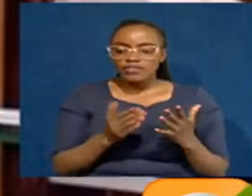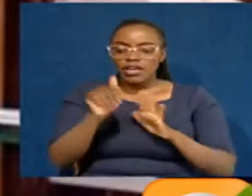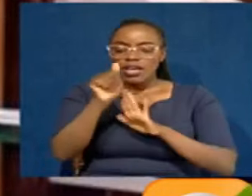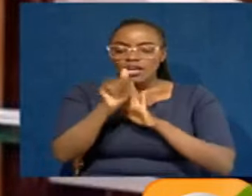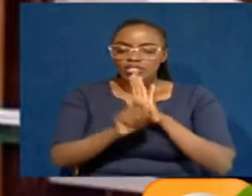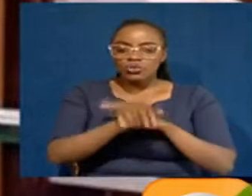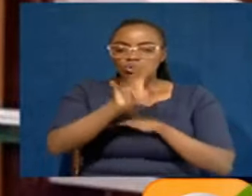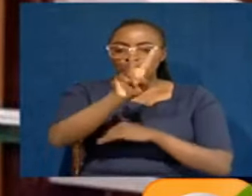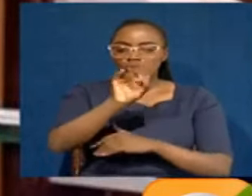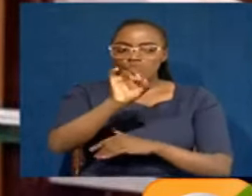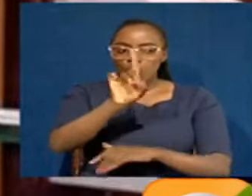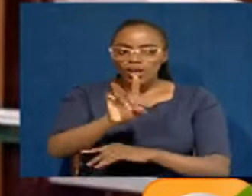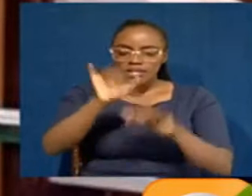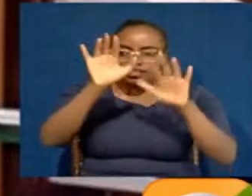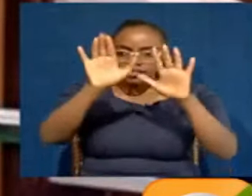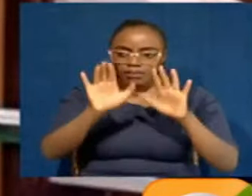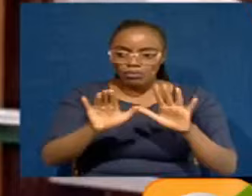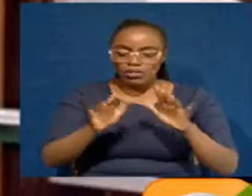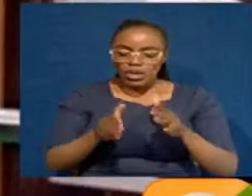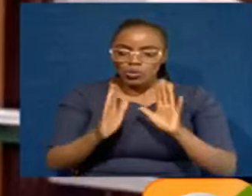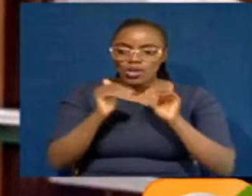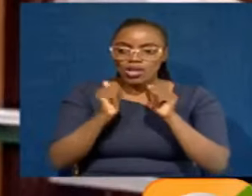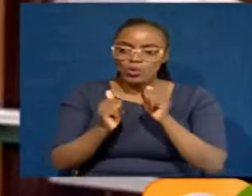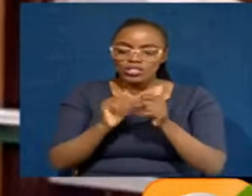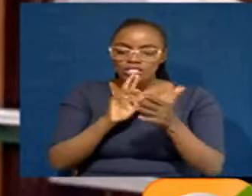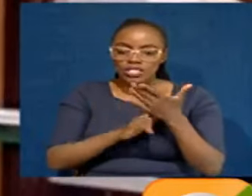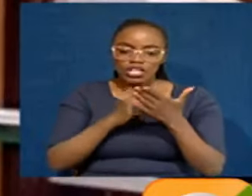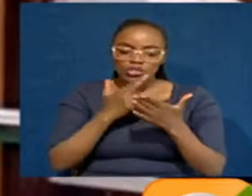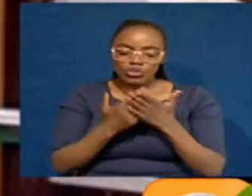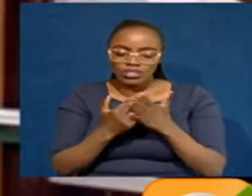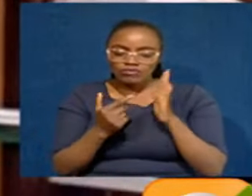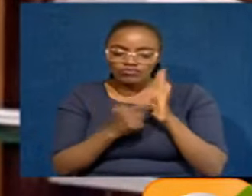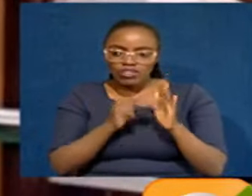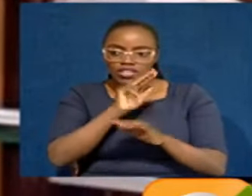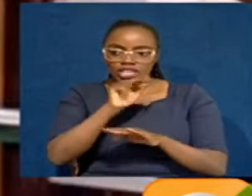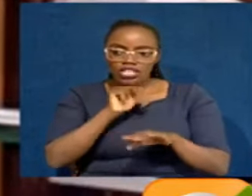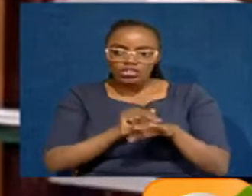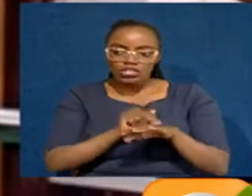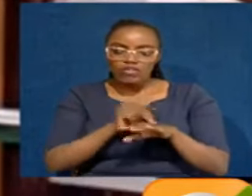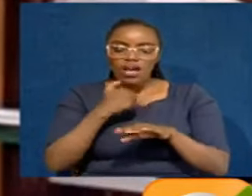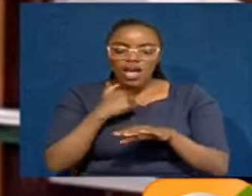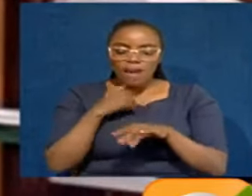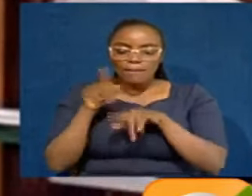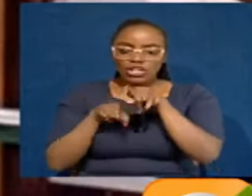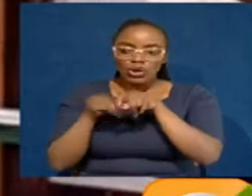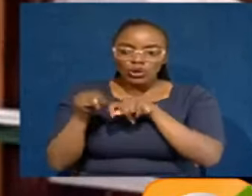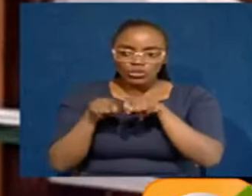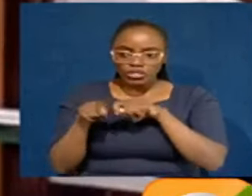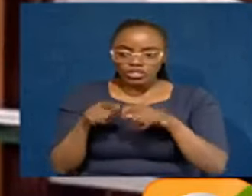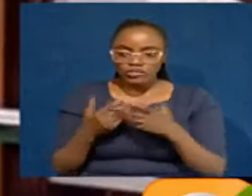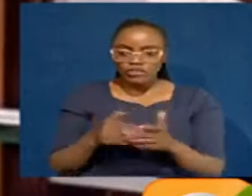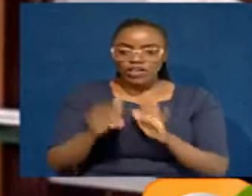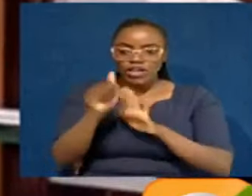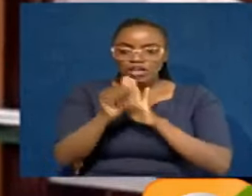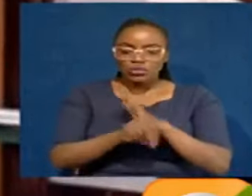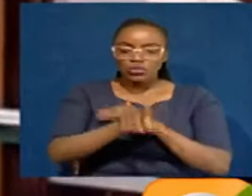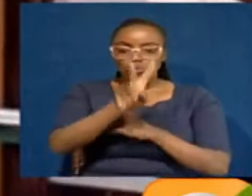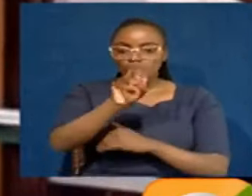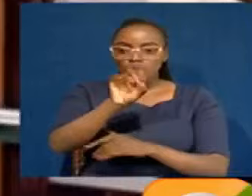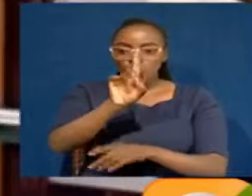201 is paramount in the manner in which the resources of this nation are governed. Article 201